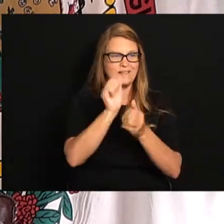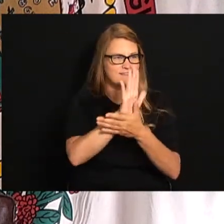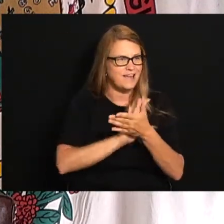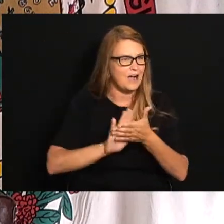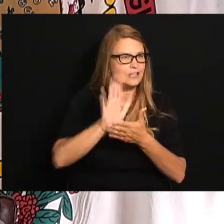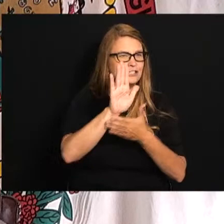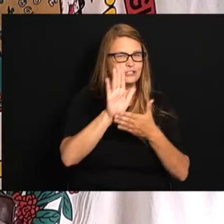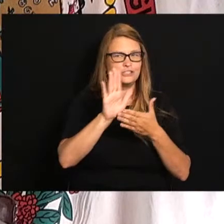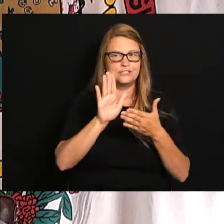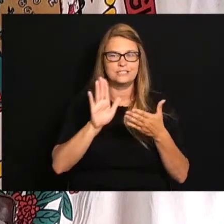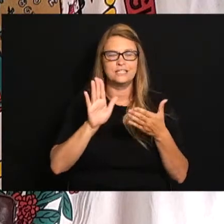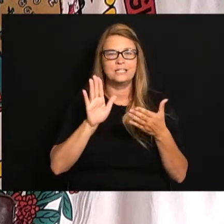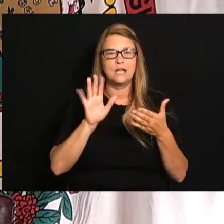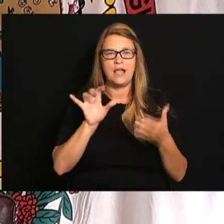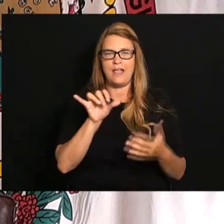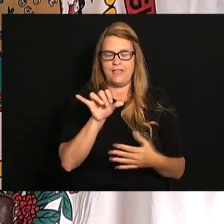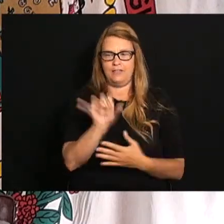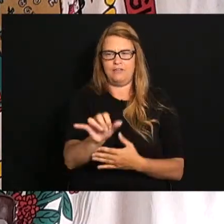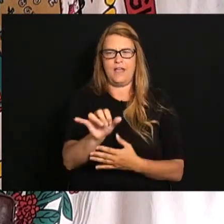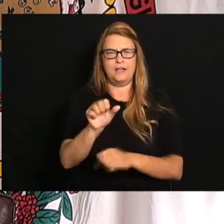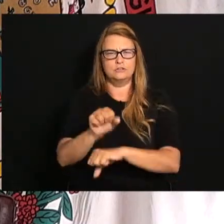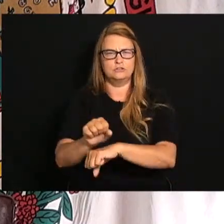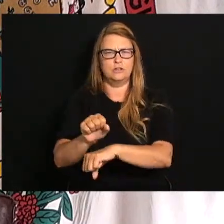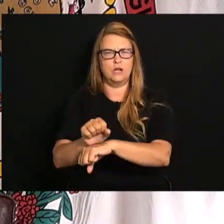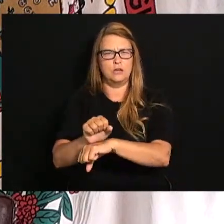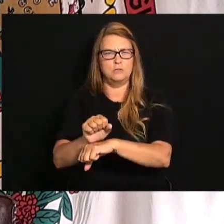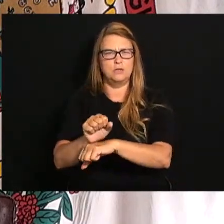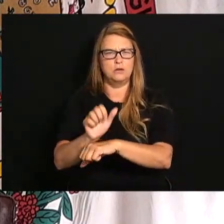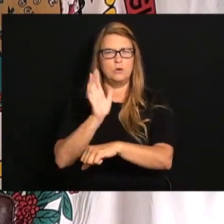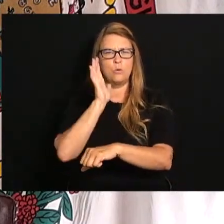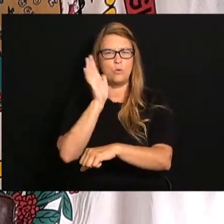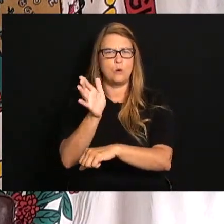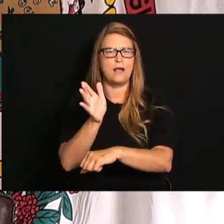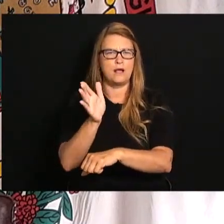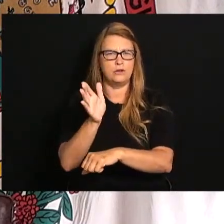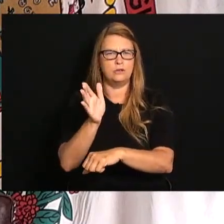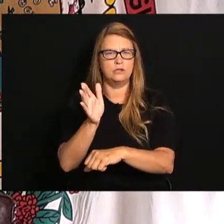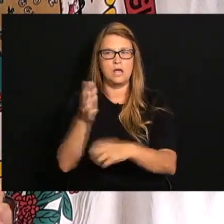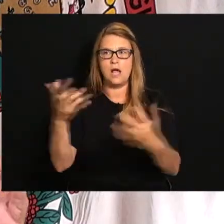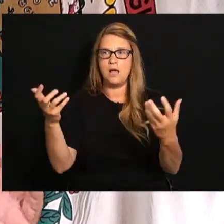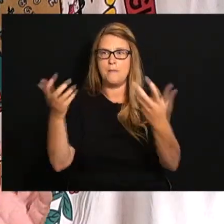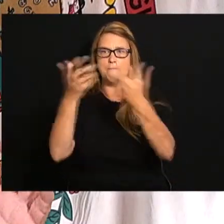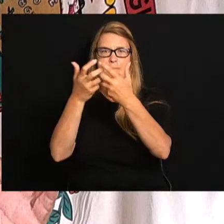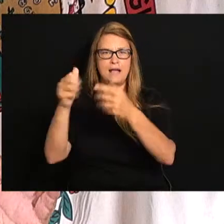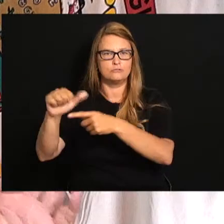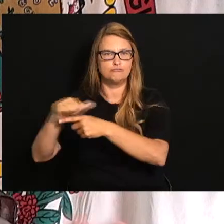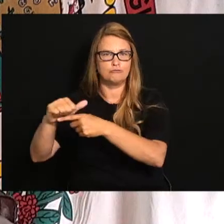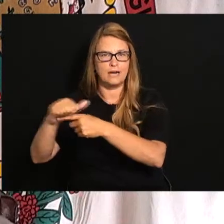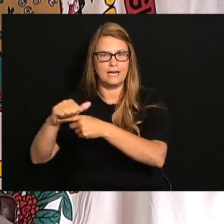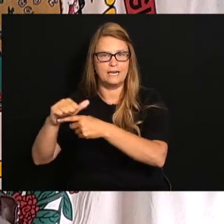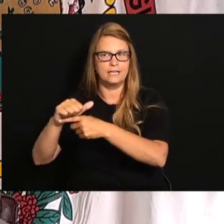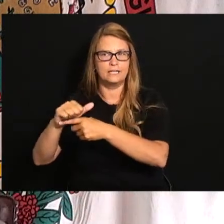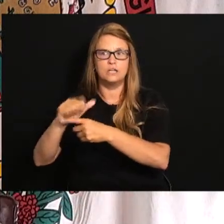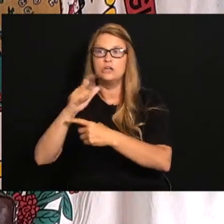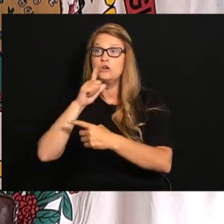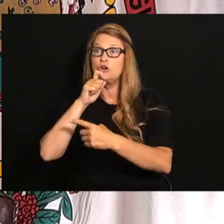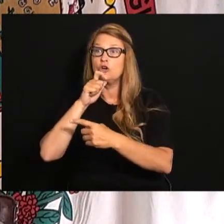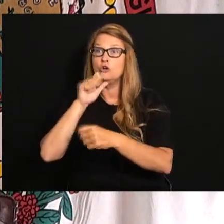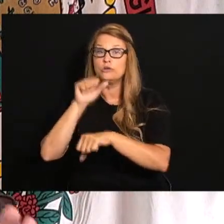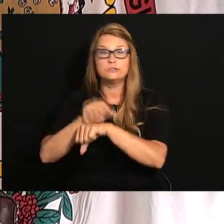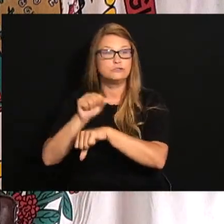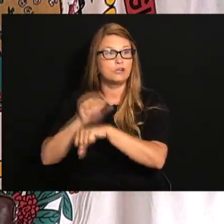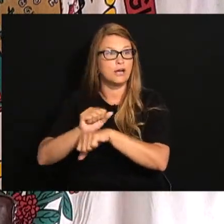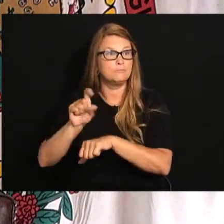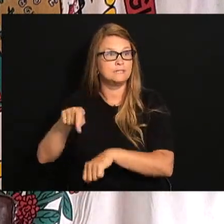and everybody else. This is a person that will match, you know, training to potential employment, to